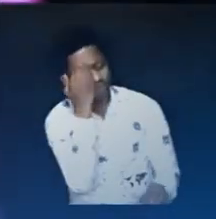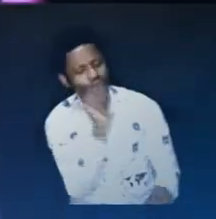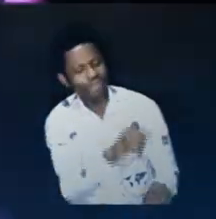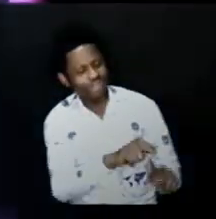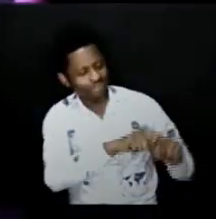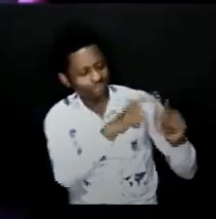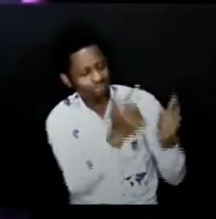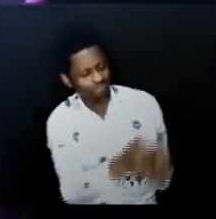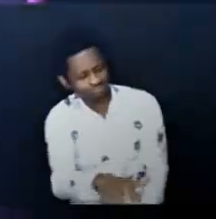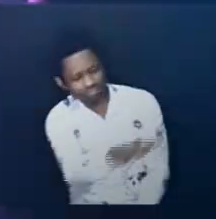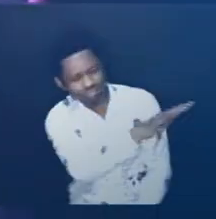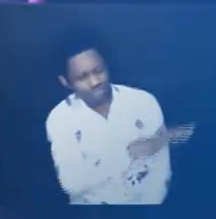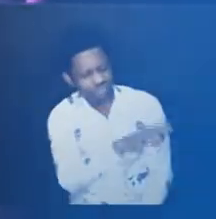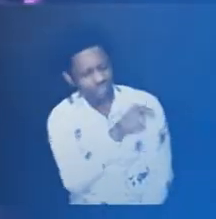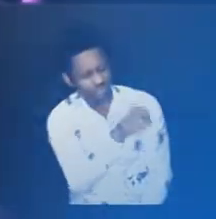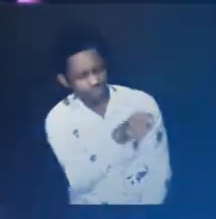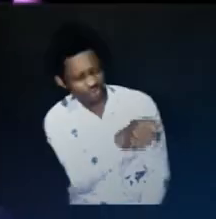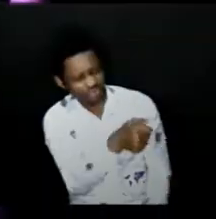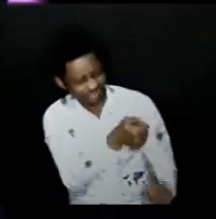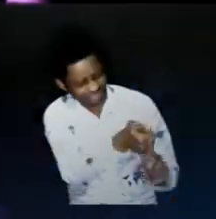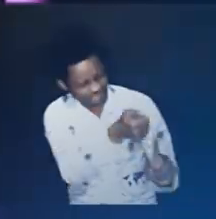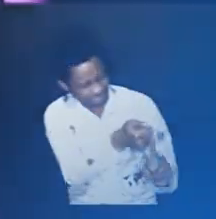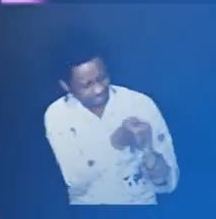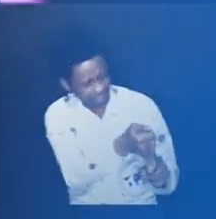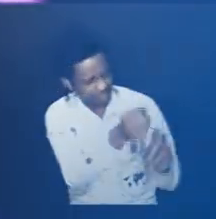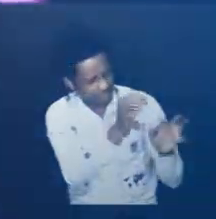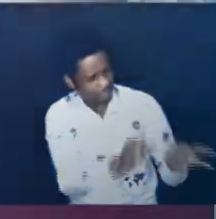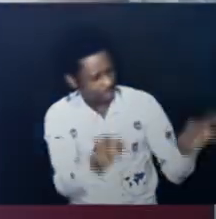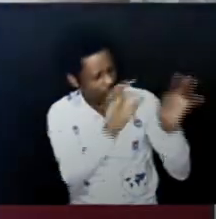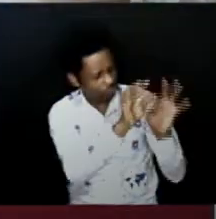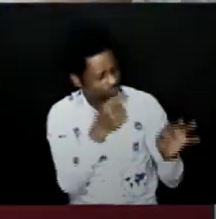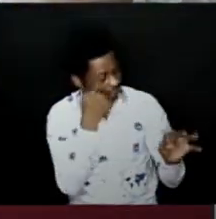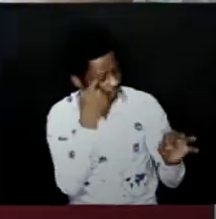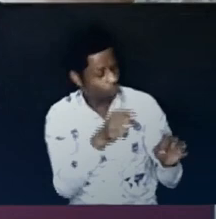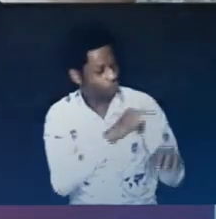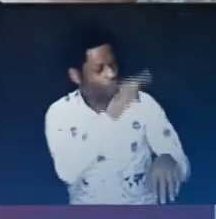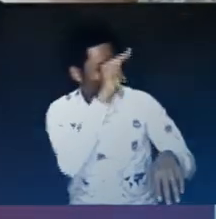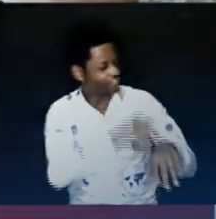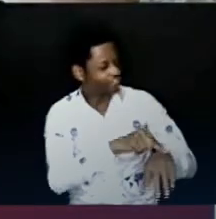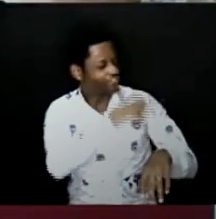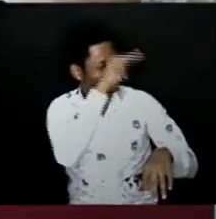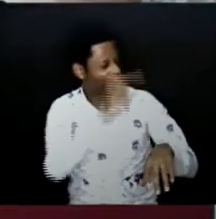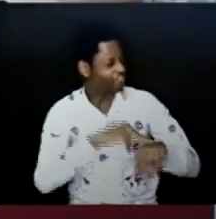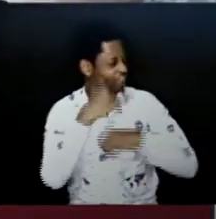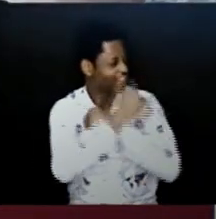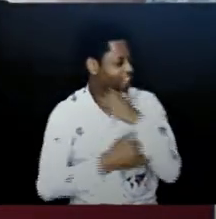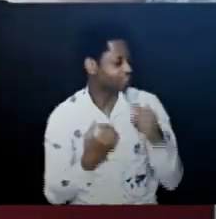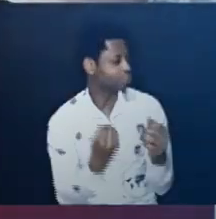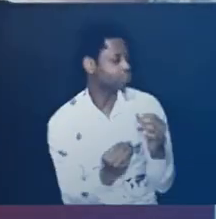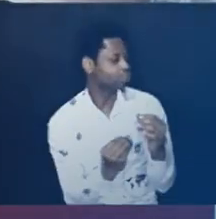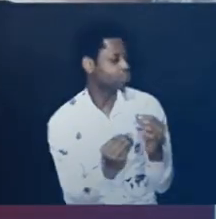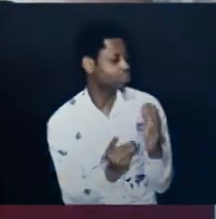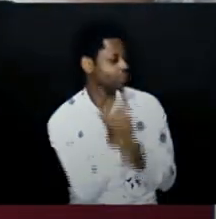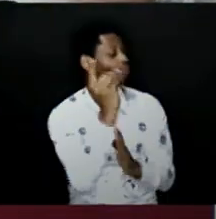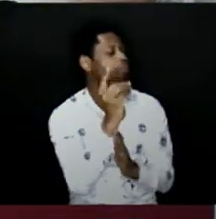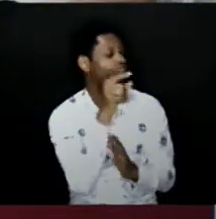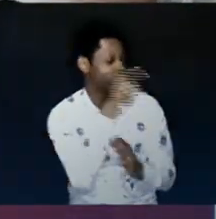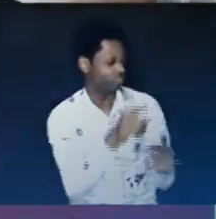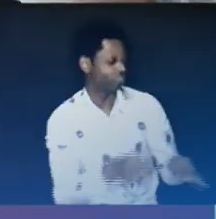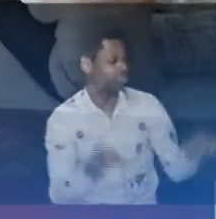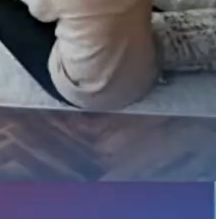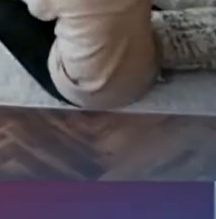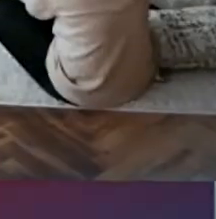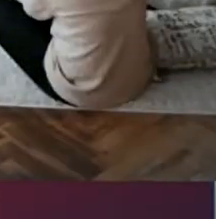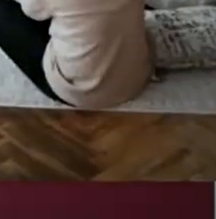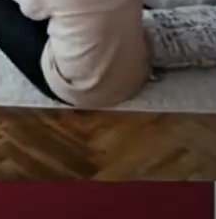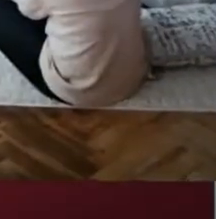are integral part of their nation's development. Enti odidini bia no ese se wo kire no ma ne hunu se ne